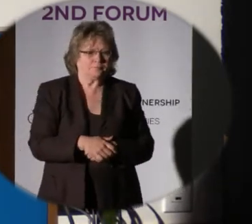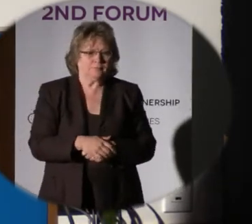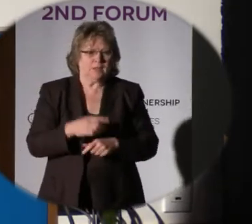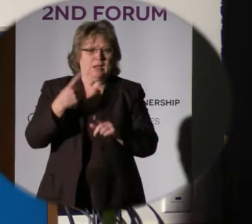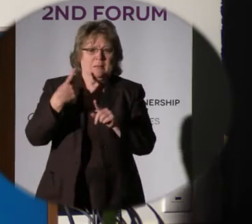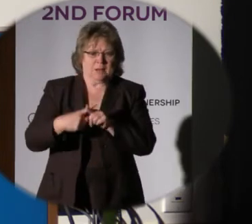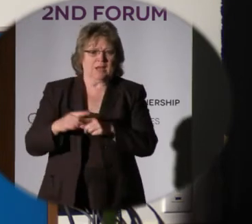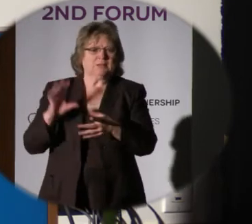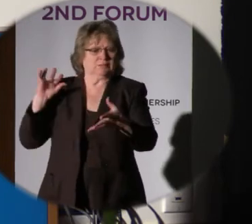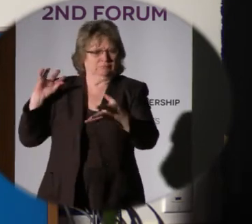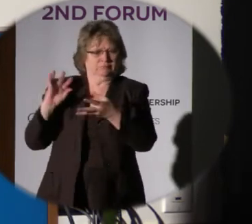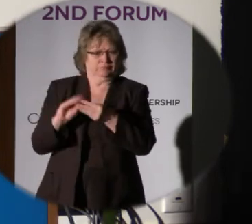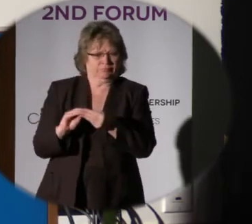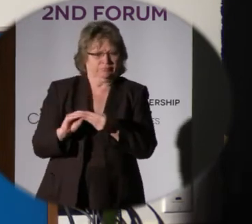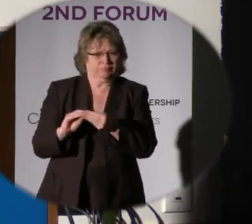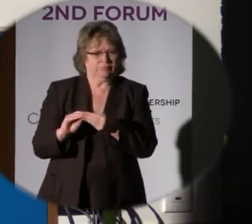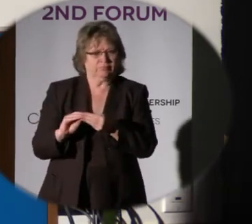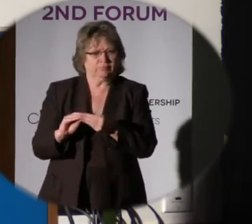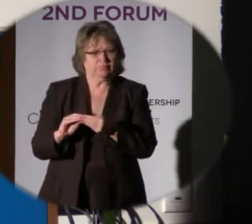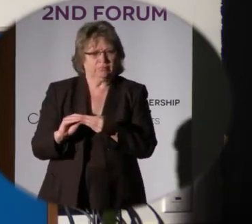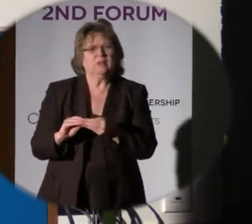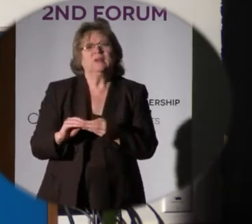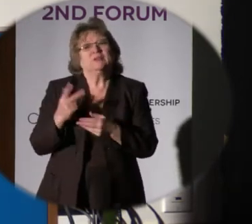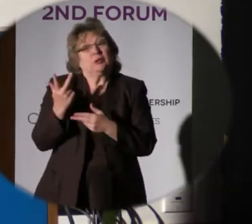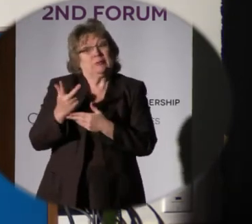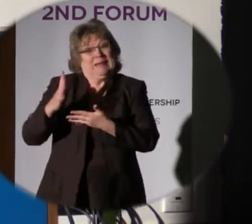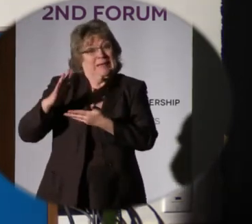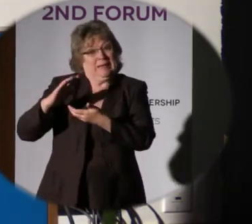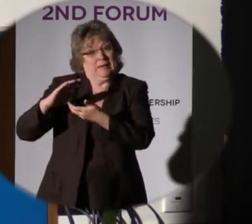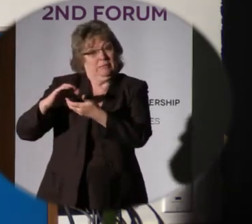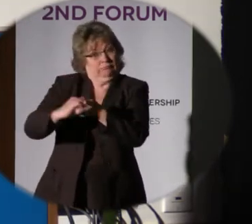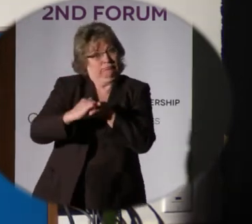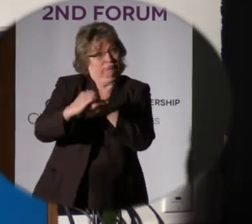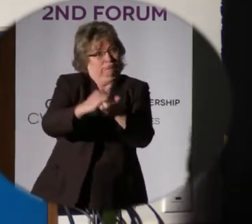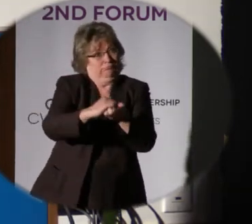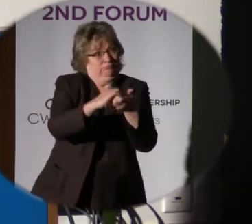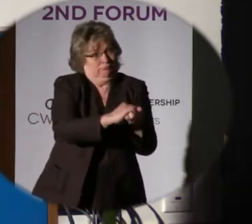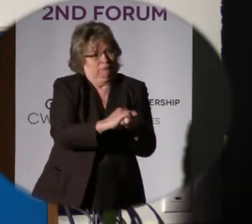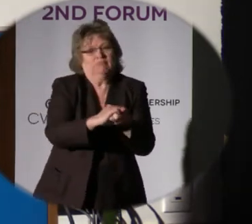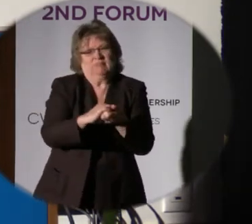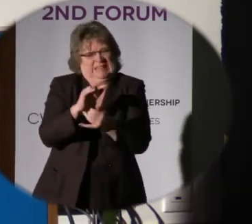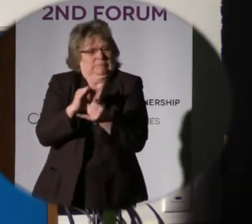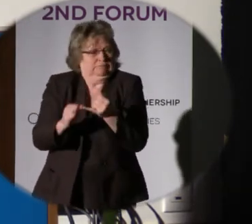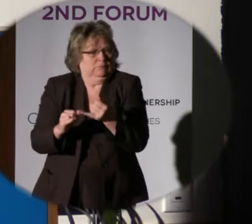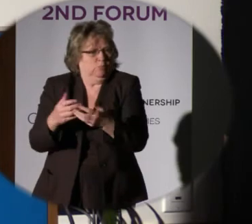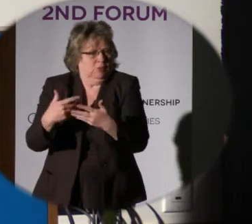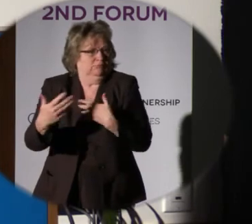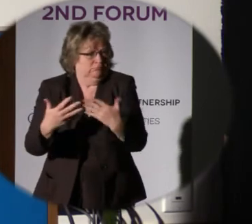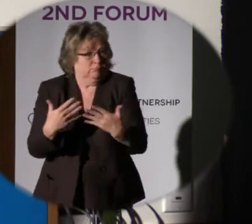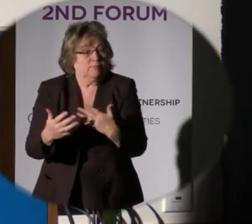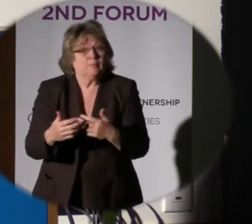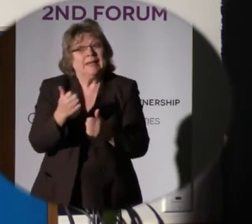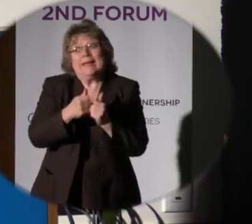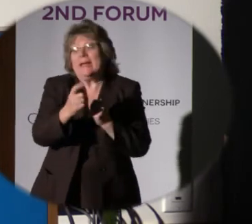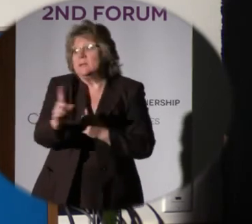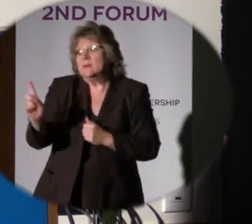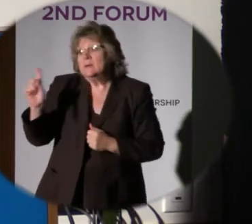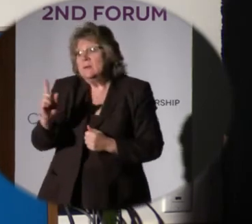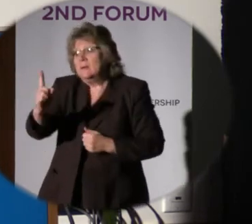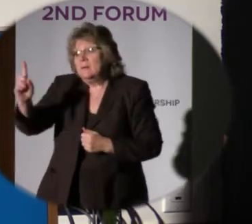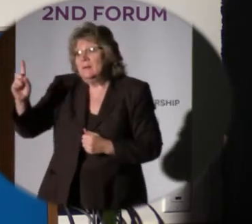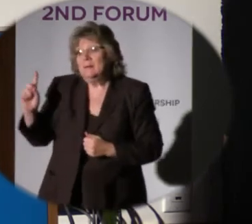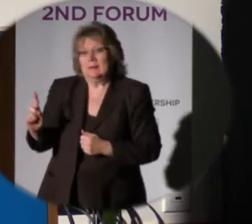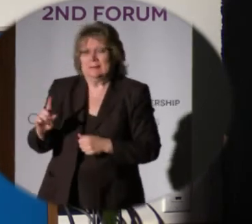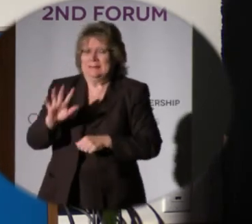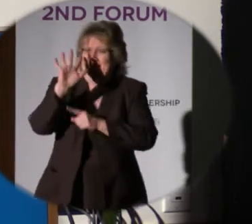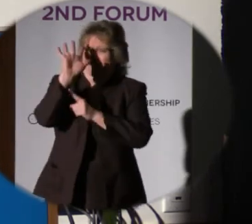Unfortunately, all the presentations are by necessity brief, and so each group or each speaker will have about 5 minutes, and we'll